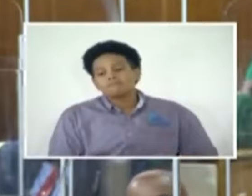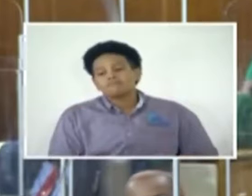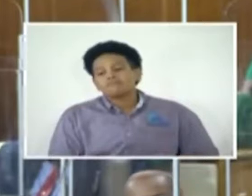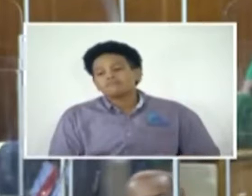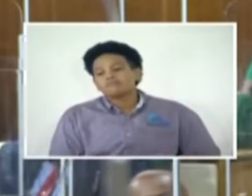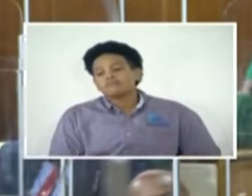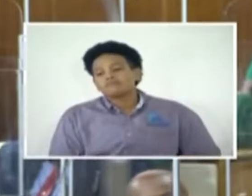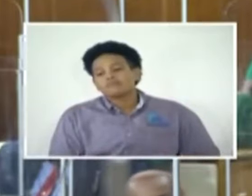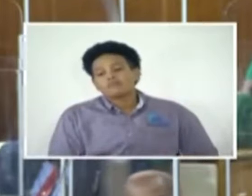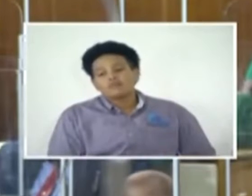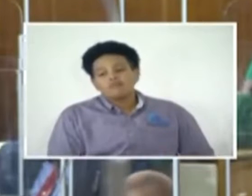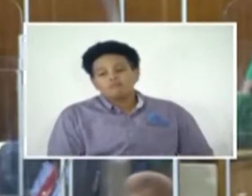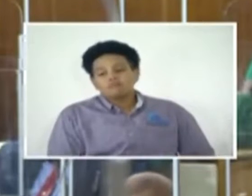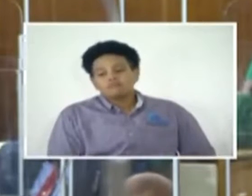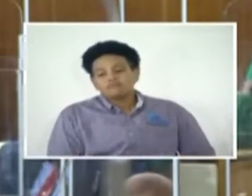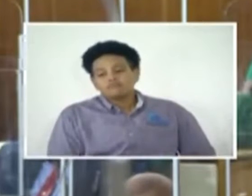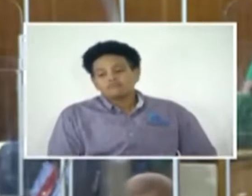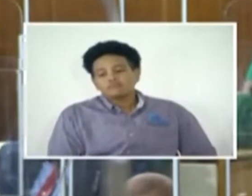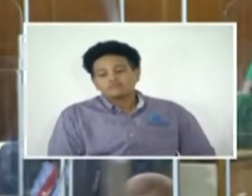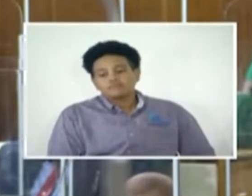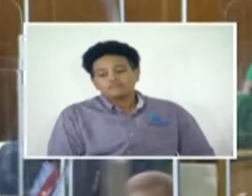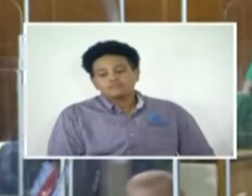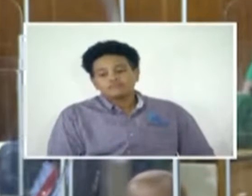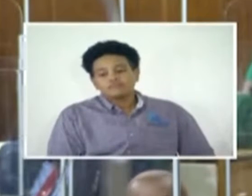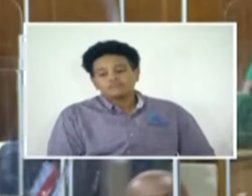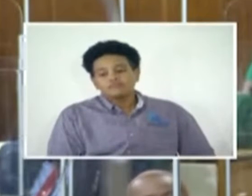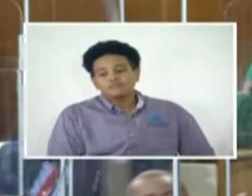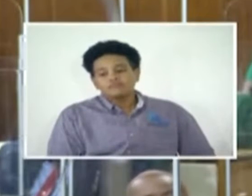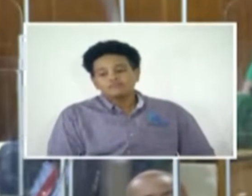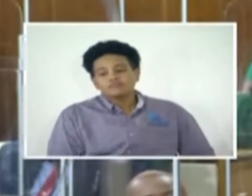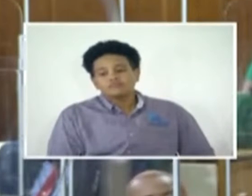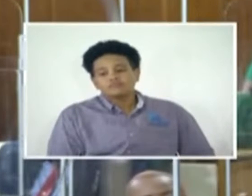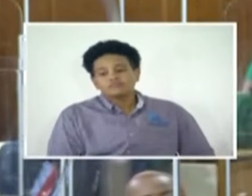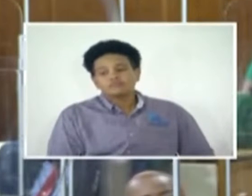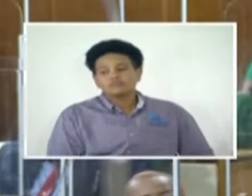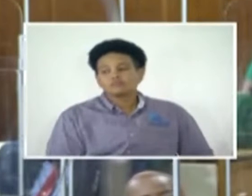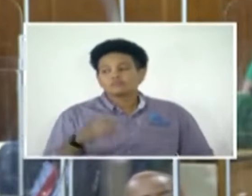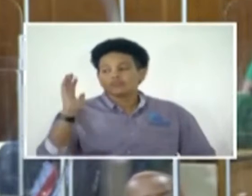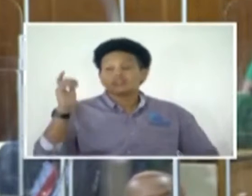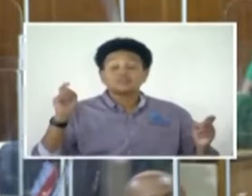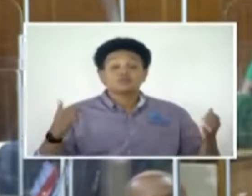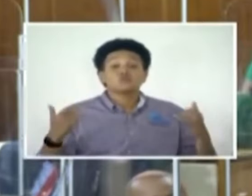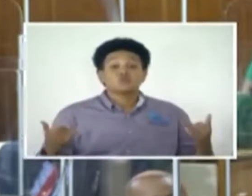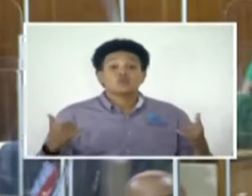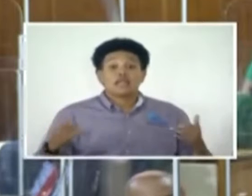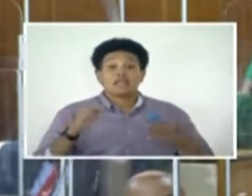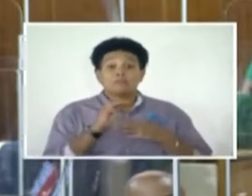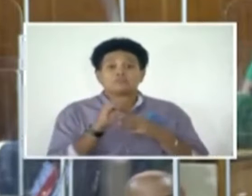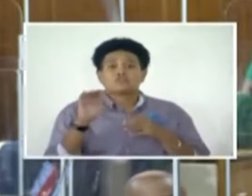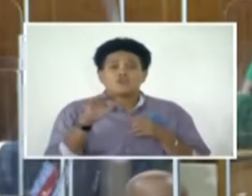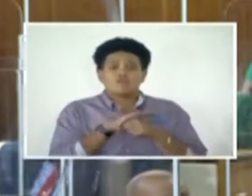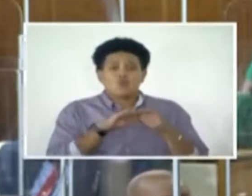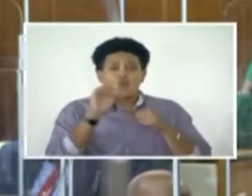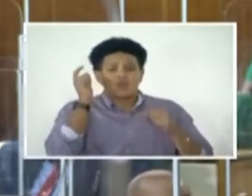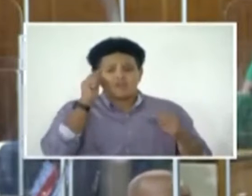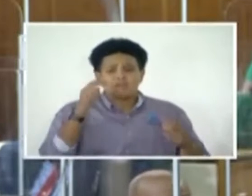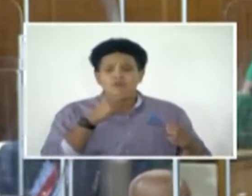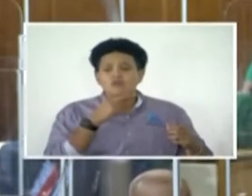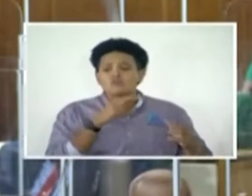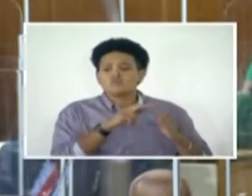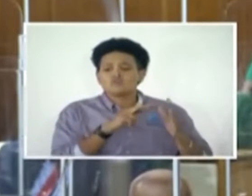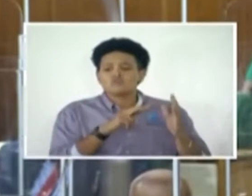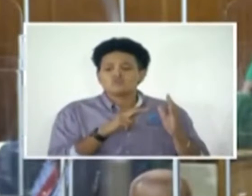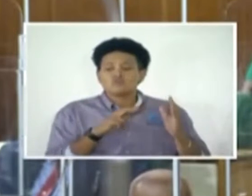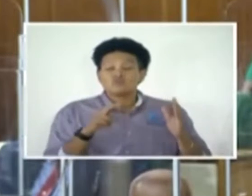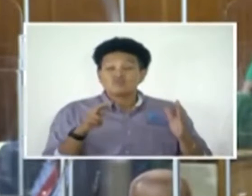Madam Speaker, today, the Minister of Local Government and Rural Development tabled amendments to the Disaster Risk